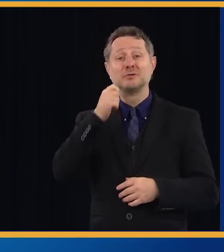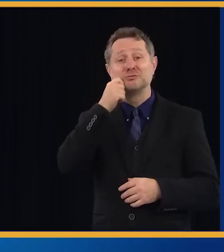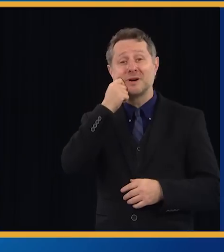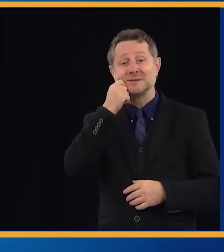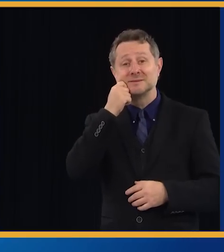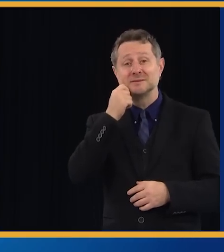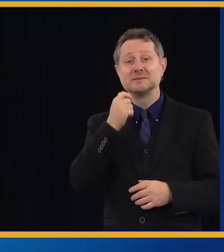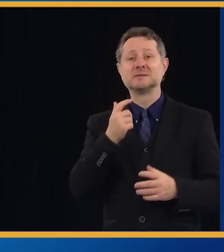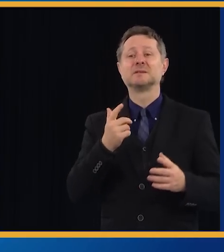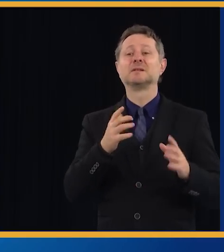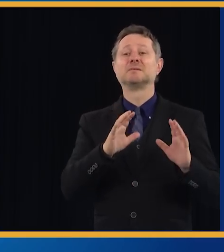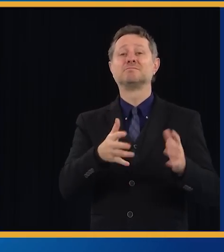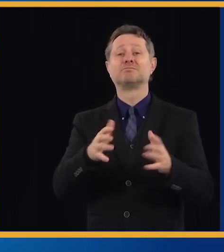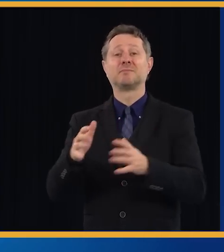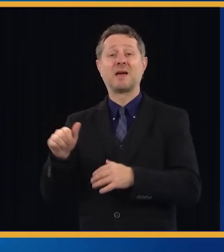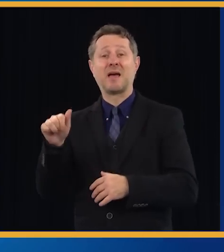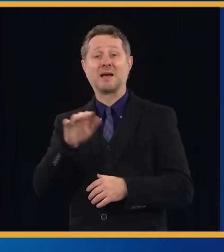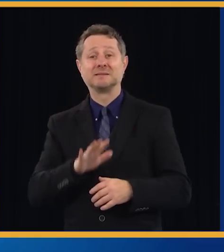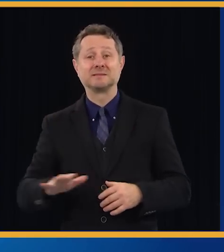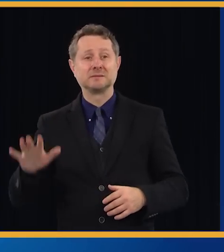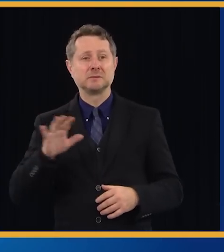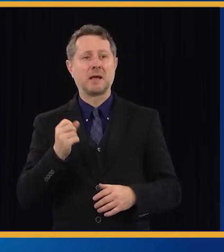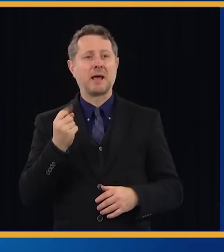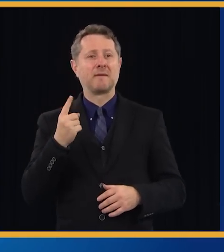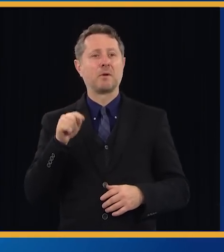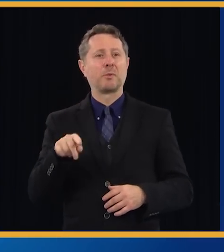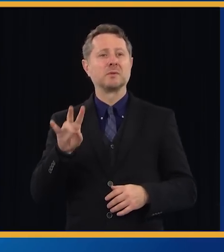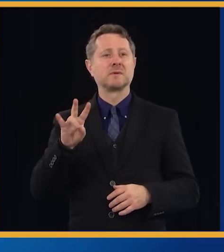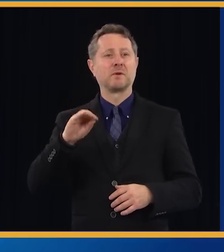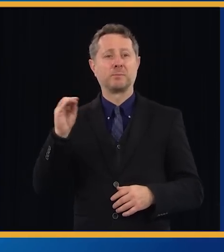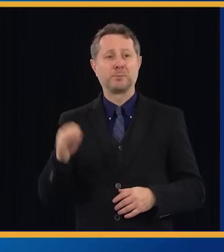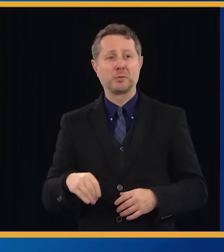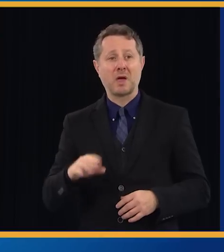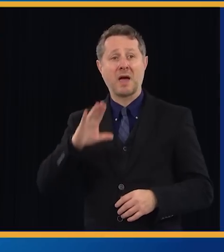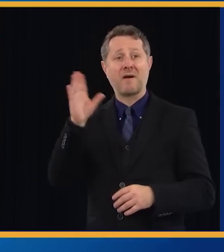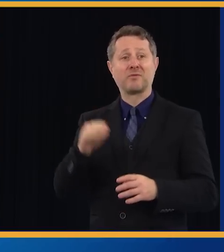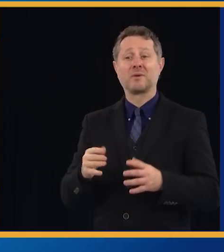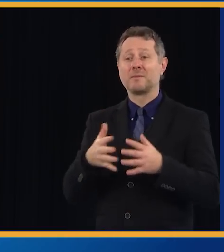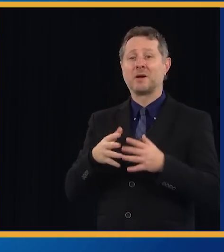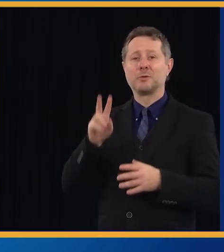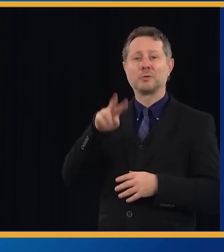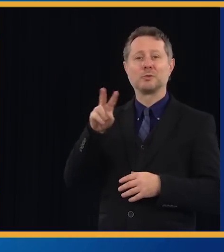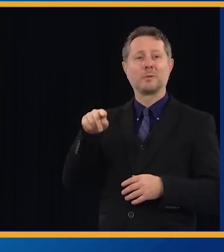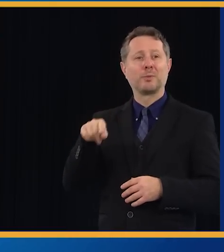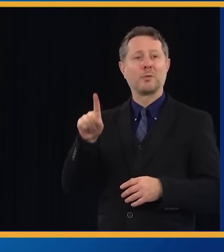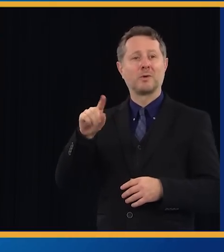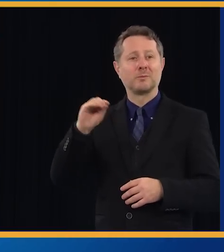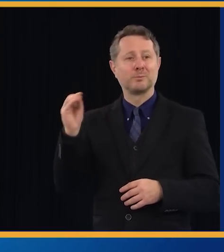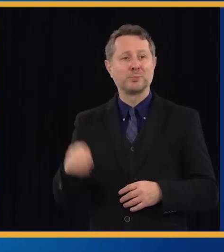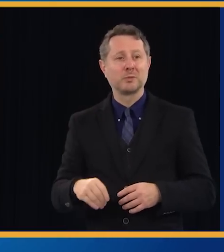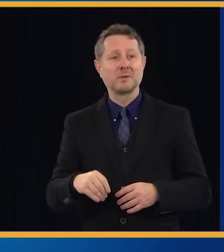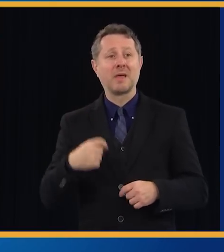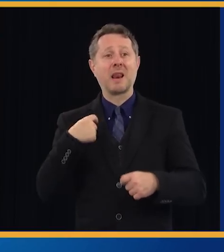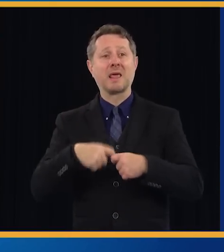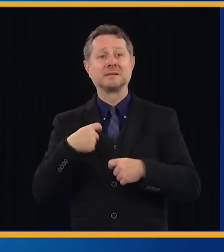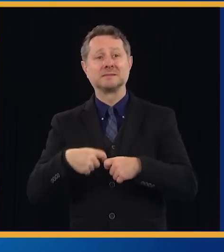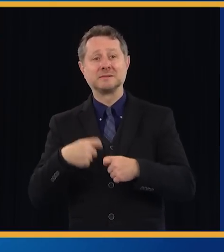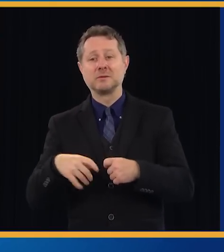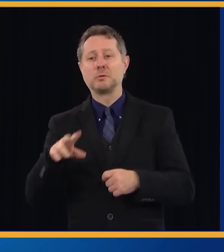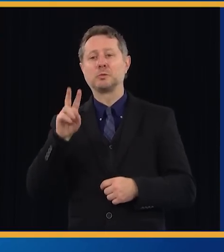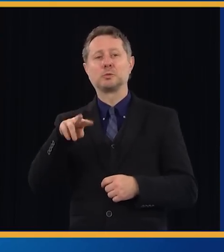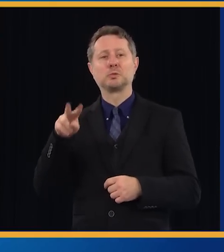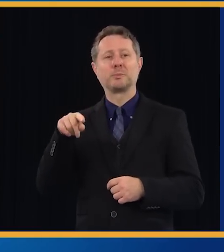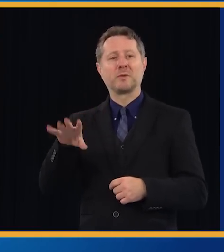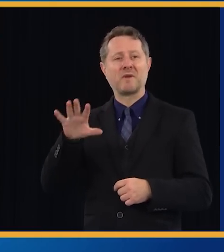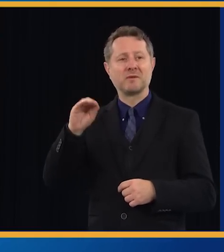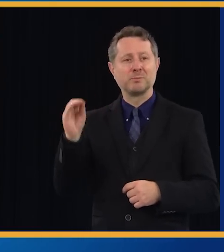Asians, about 11.7%, African American, 22%, Latino, Hispanic, 22%, multi, none